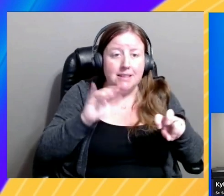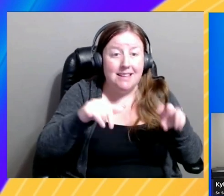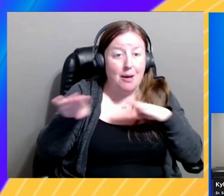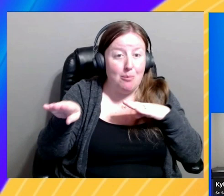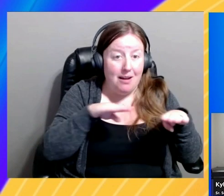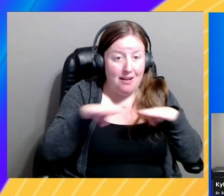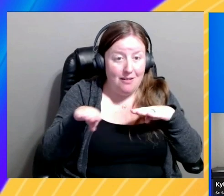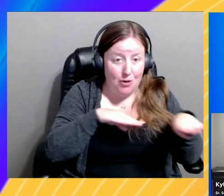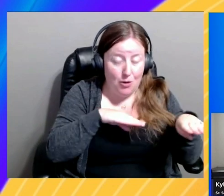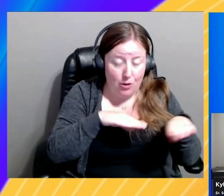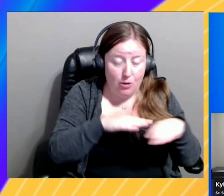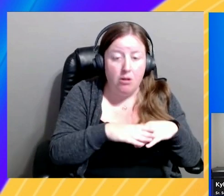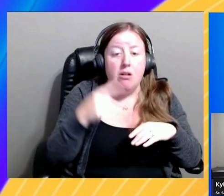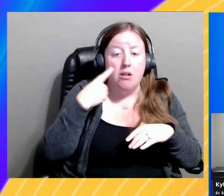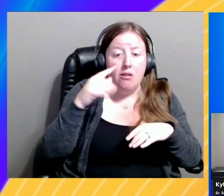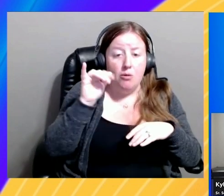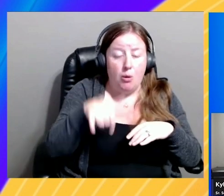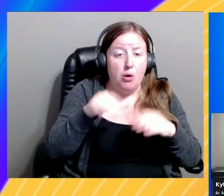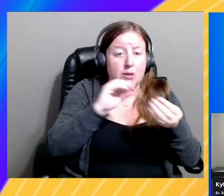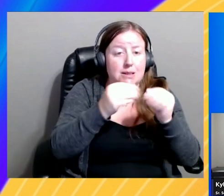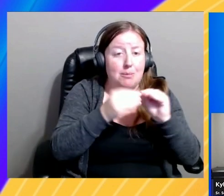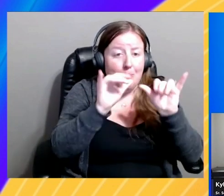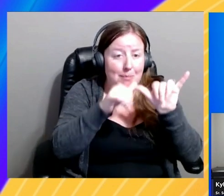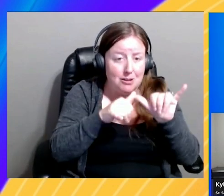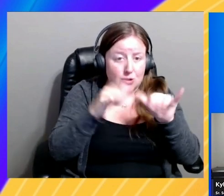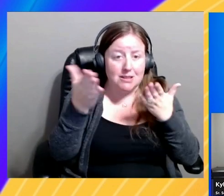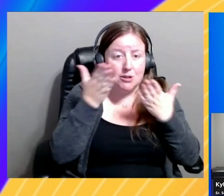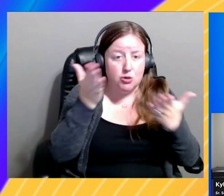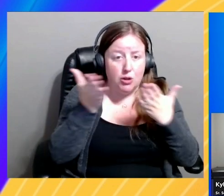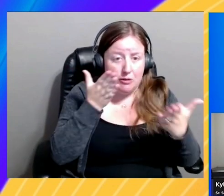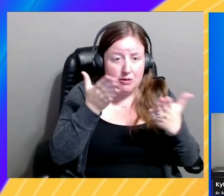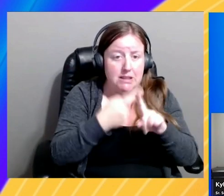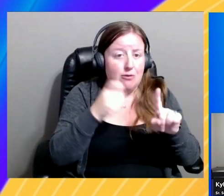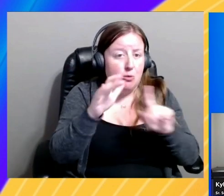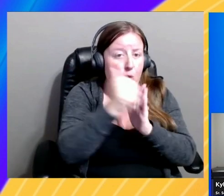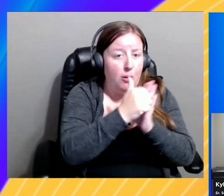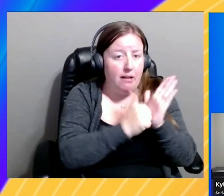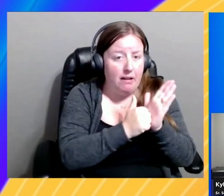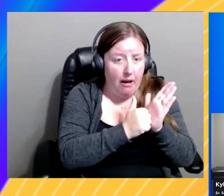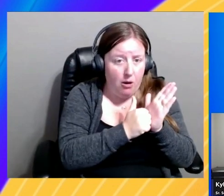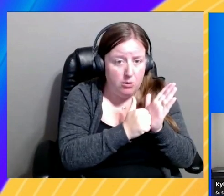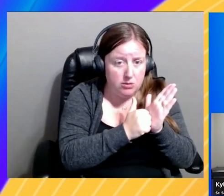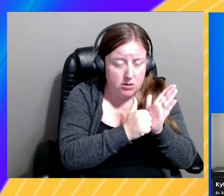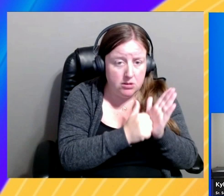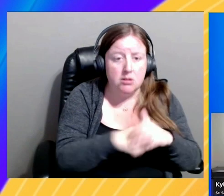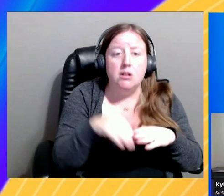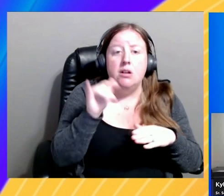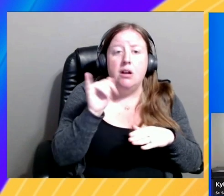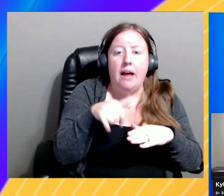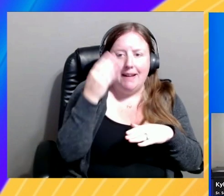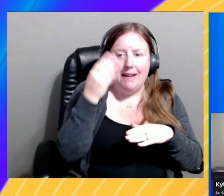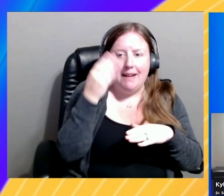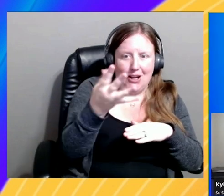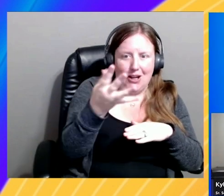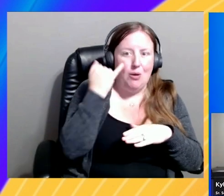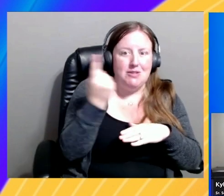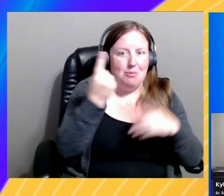of these metrics and services coming out of your account, and it's telling you when something is going on out of the